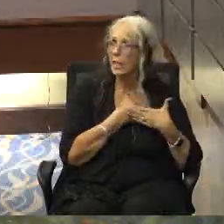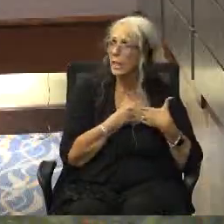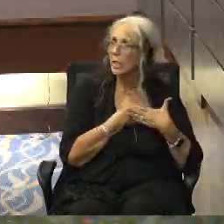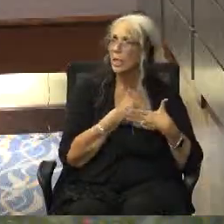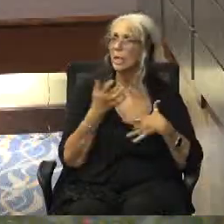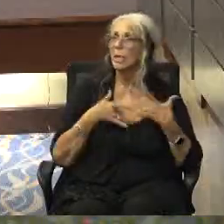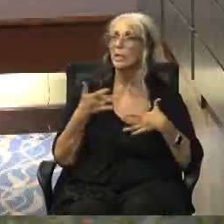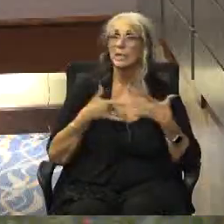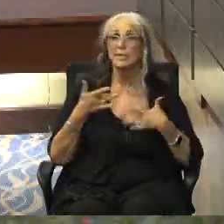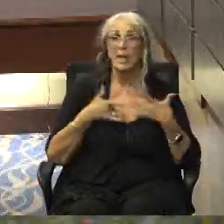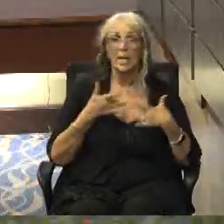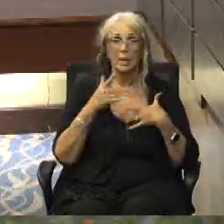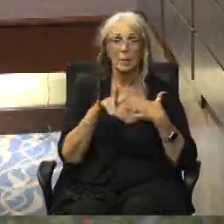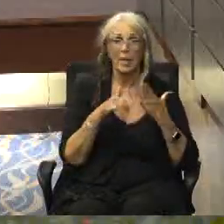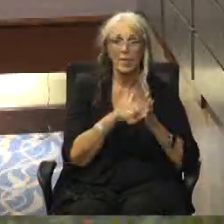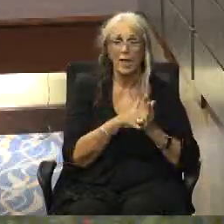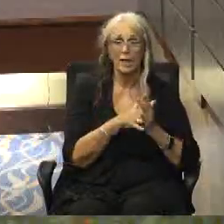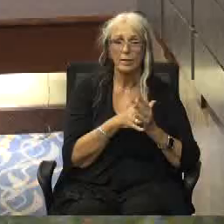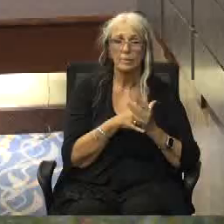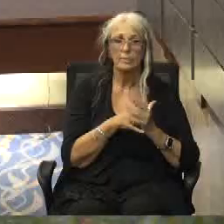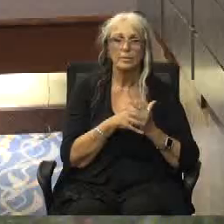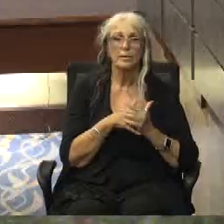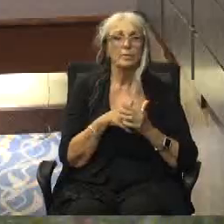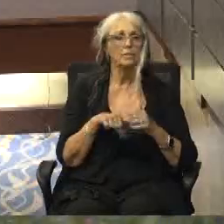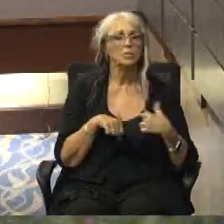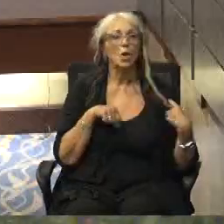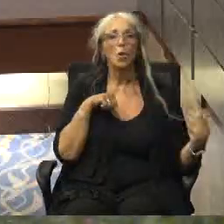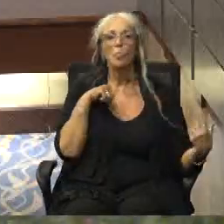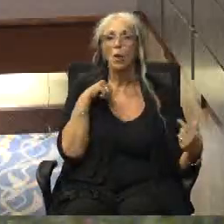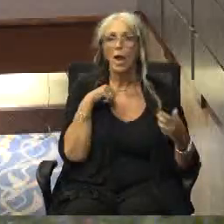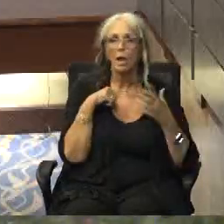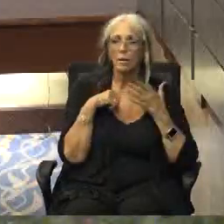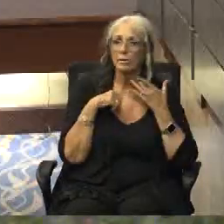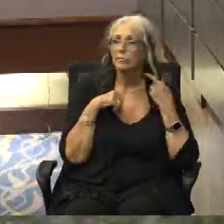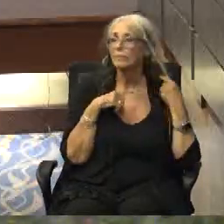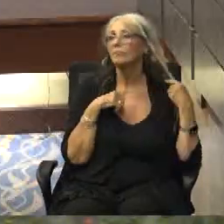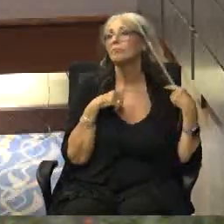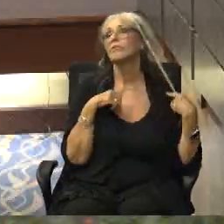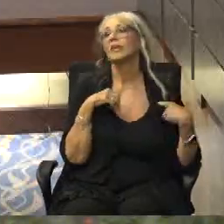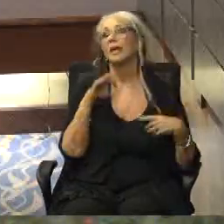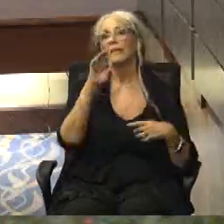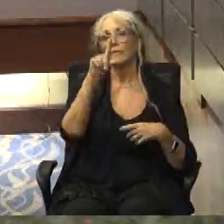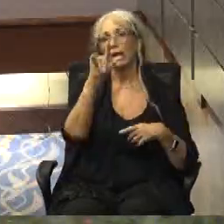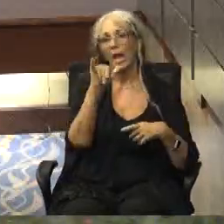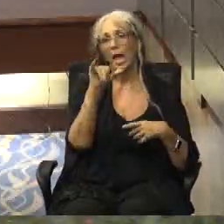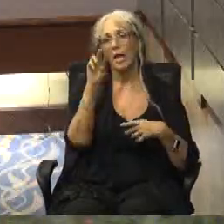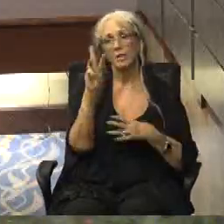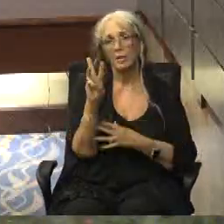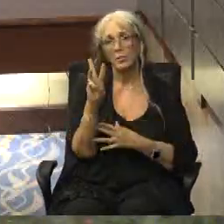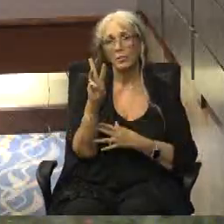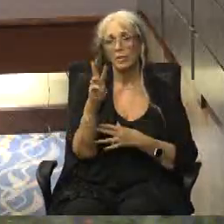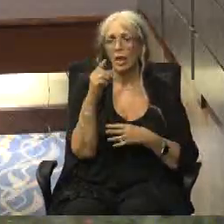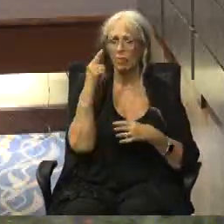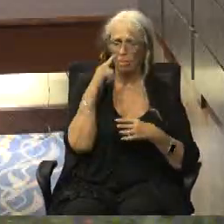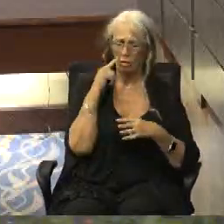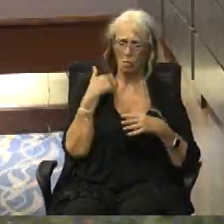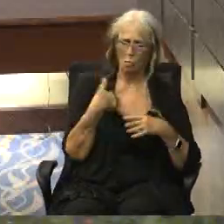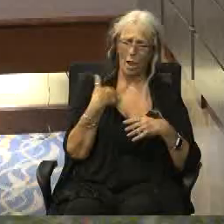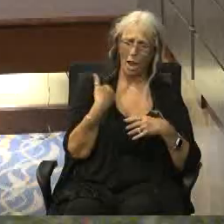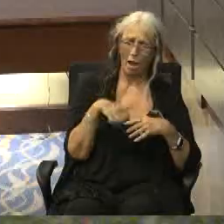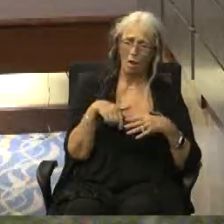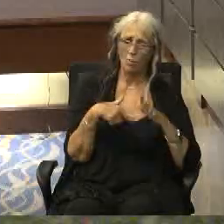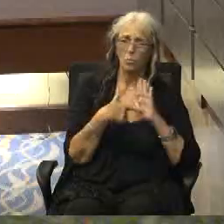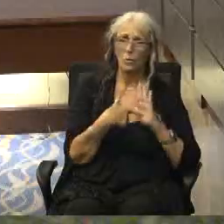so excited about it and so proud of that Flying W that I said, wow, this